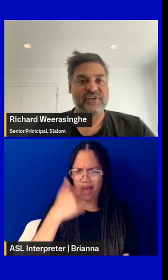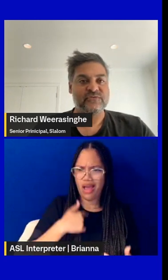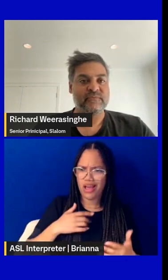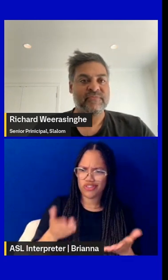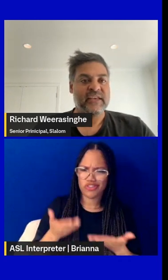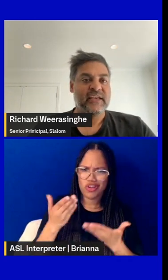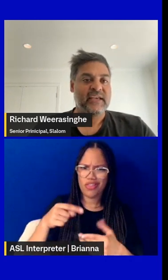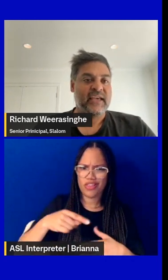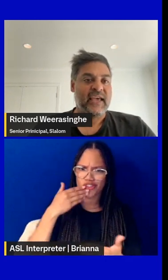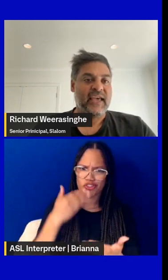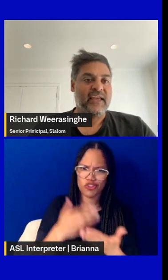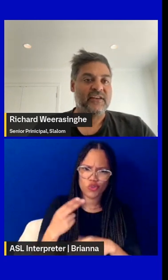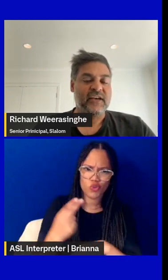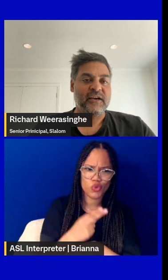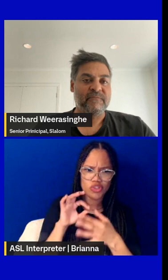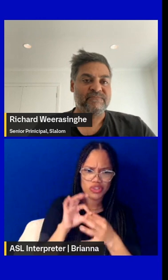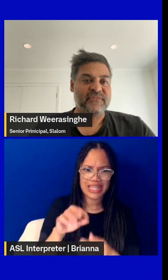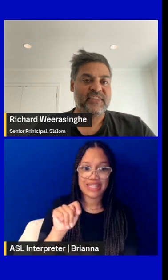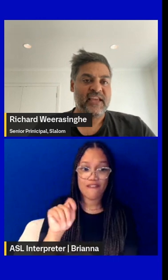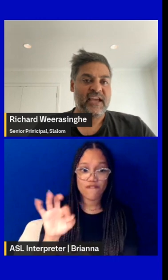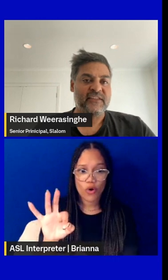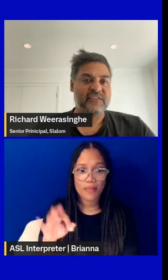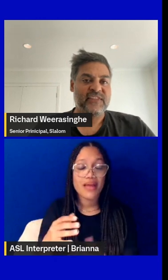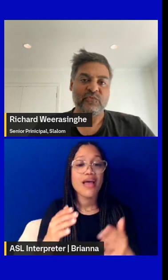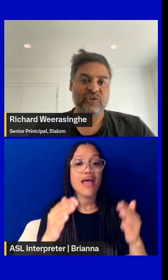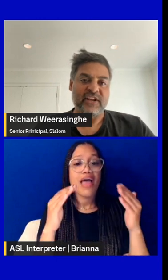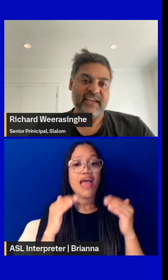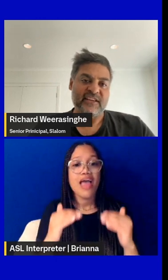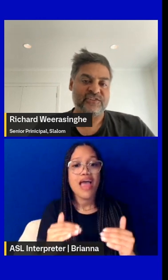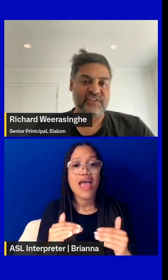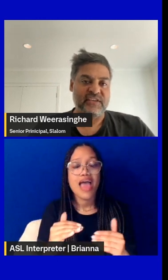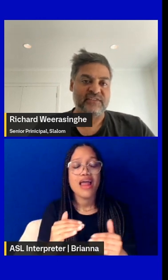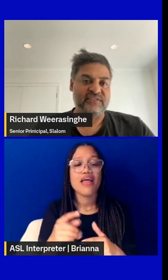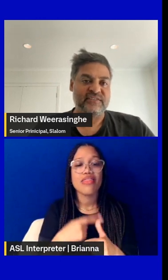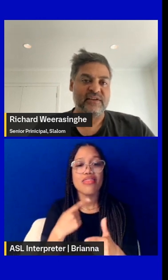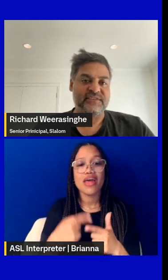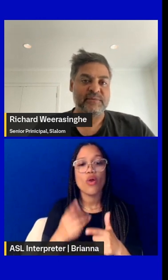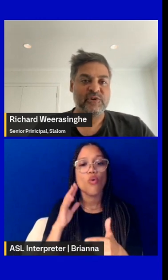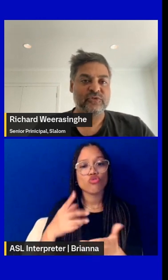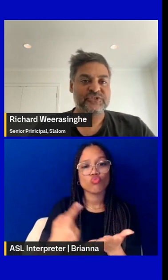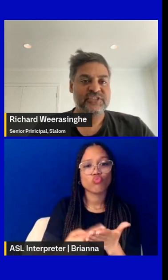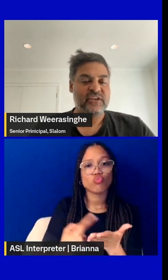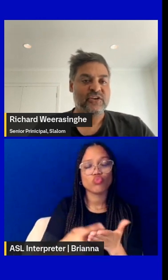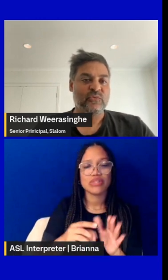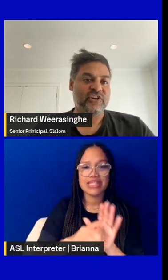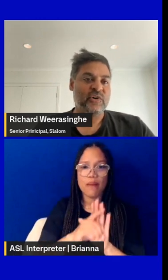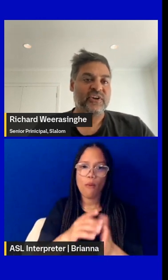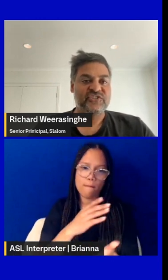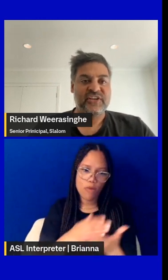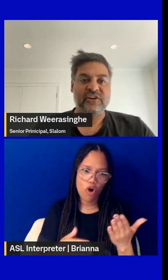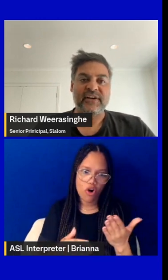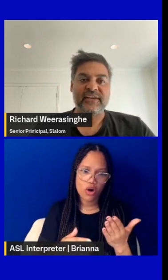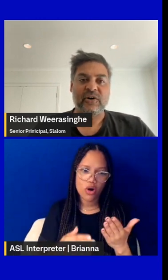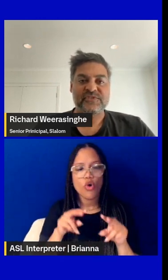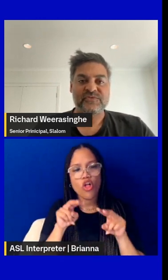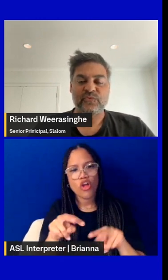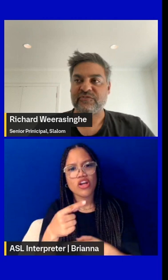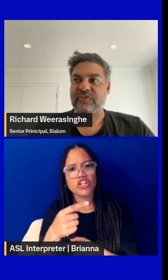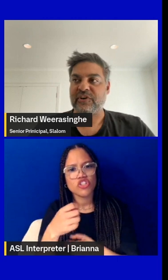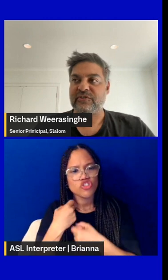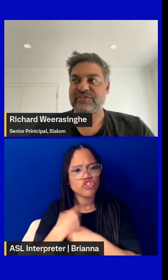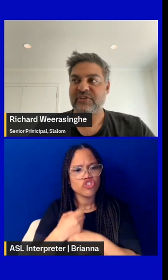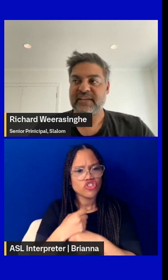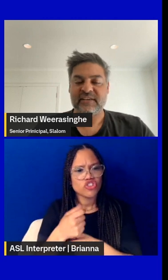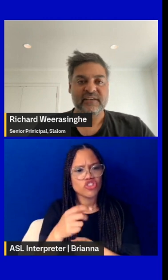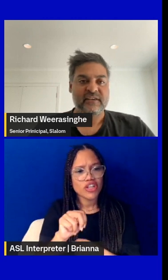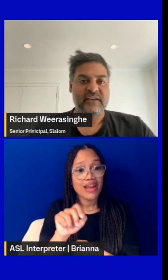case for Terraform? And then we'll kind of get into the demo portion. We'll look at what a GenAI ops